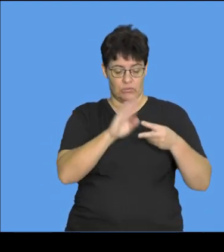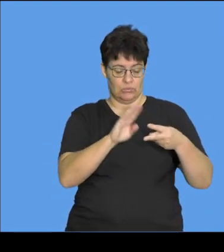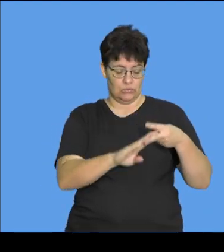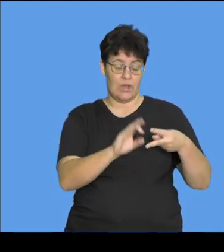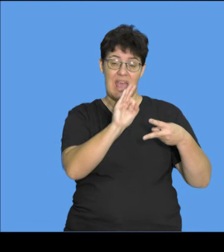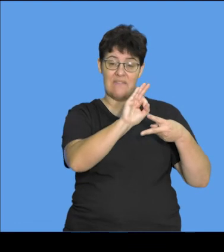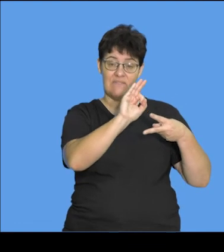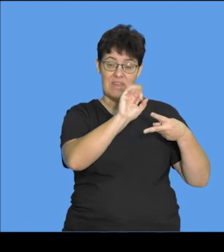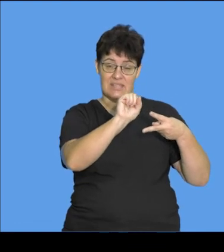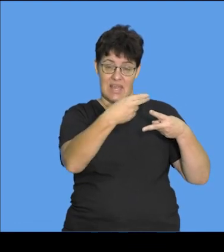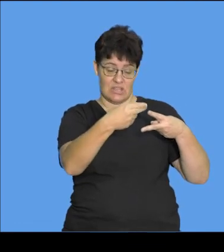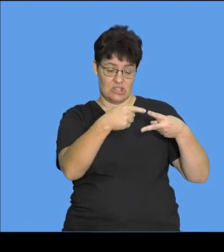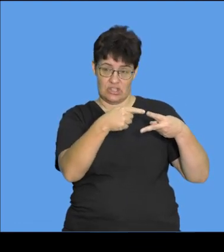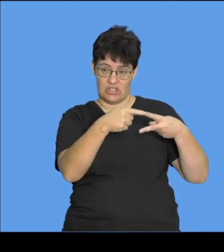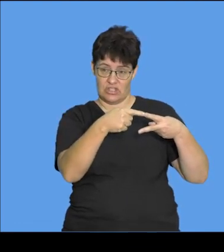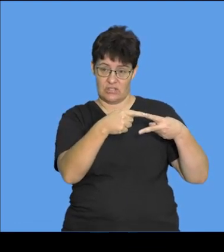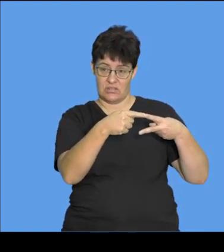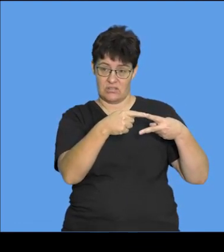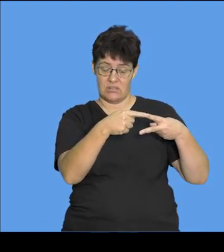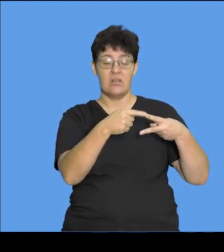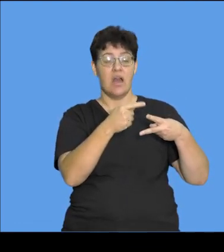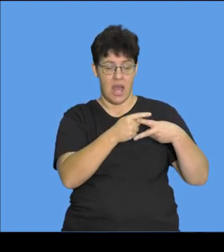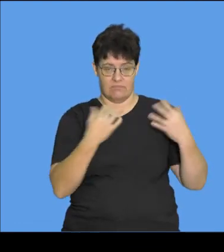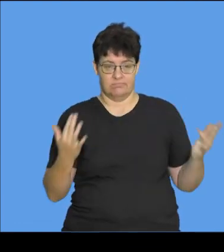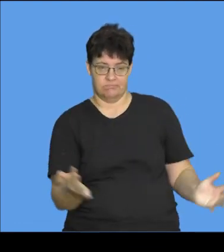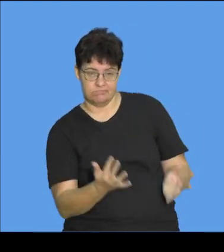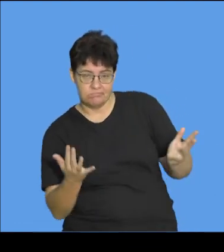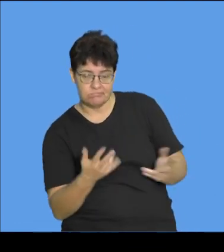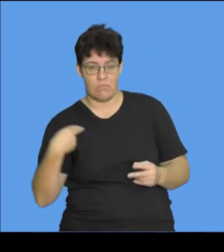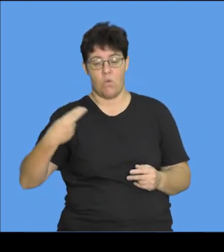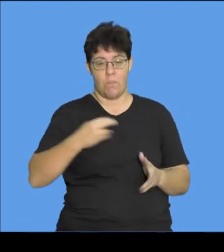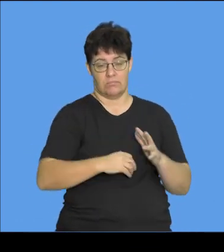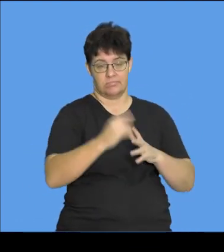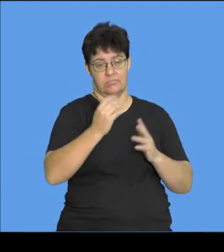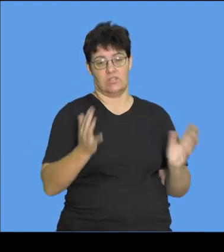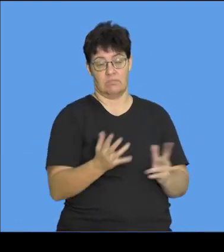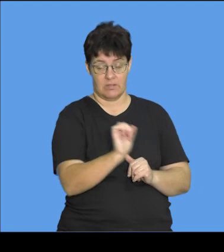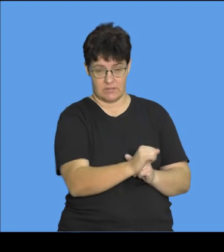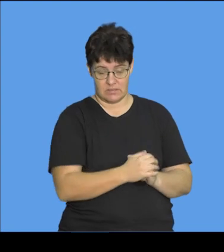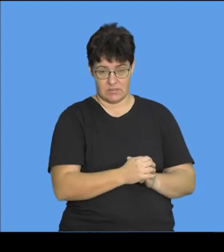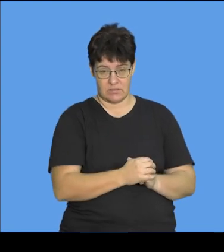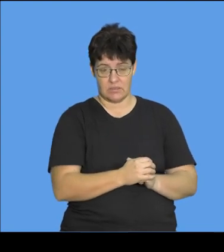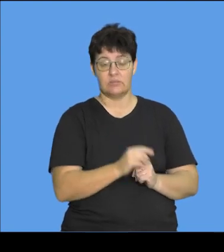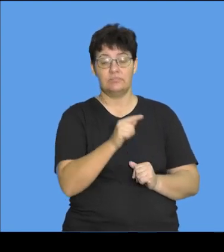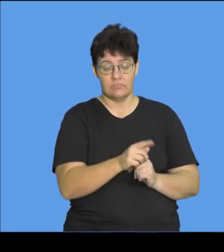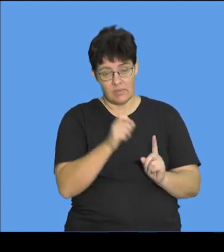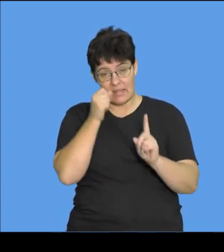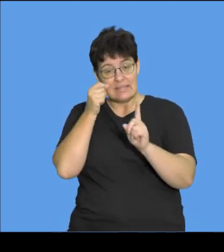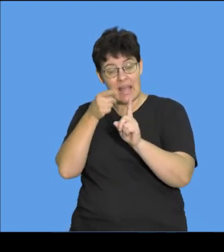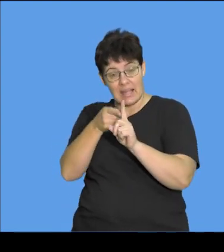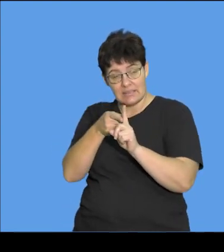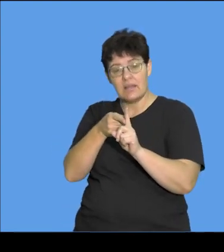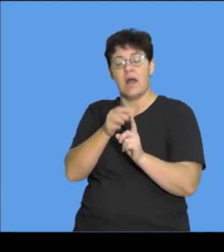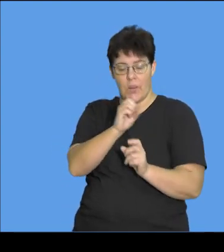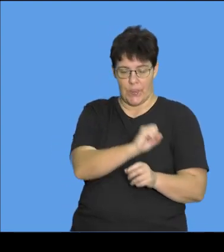see these solid lines indicating the stimulation of a hormone. The follicle stimulating hormone targets the development of a primary